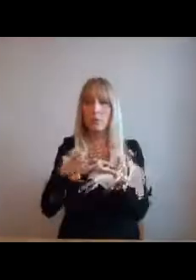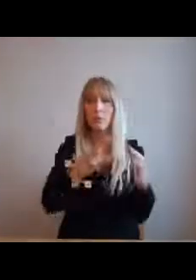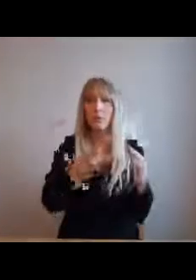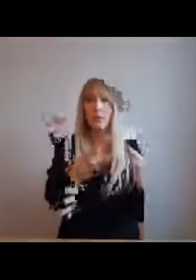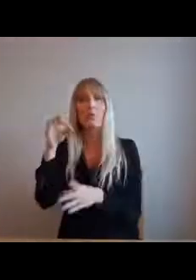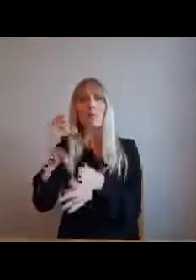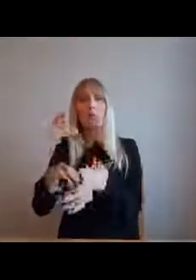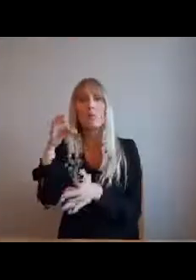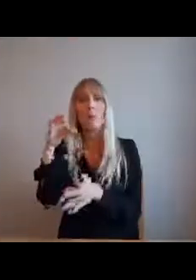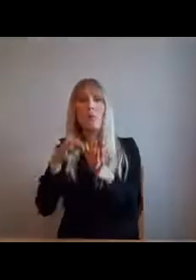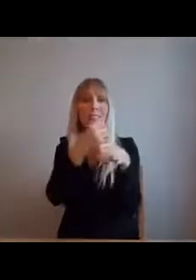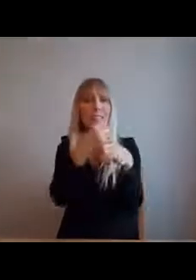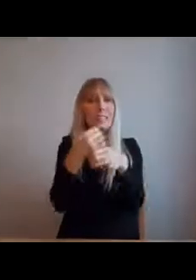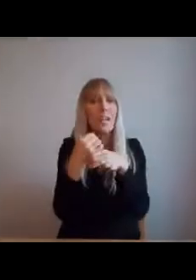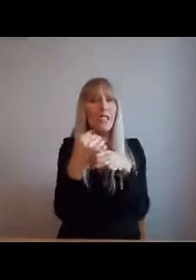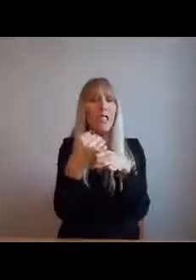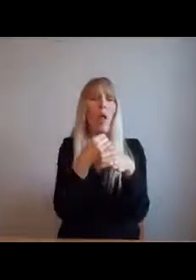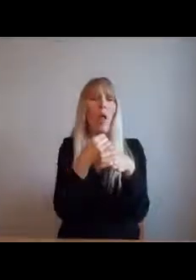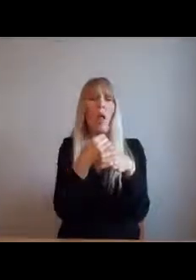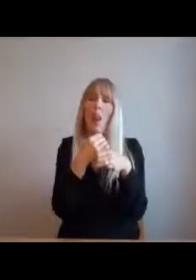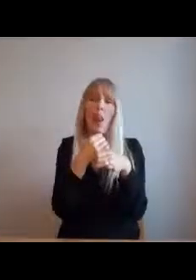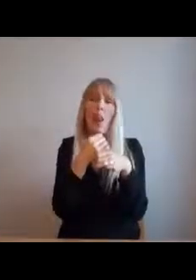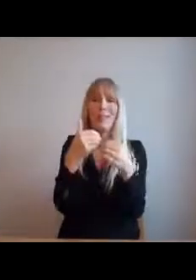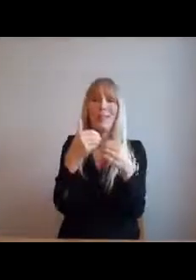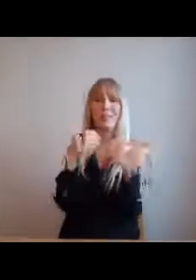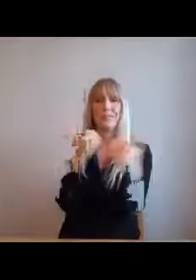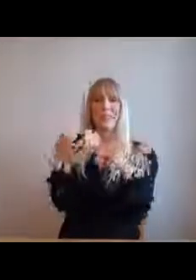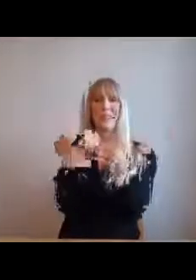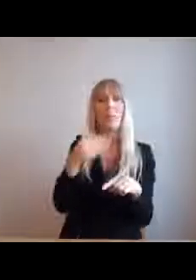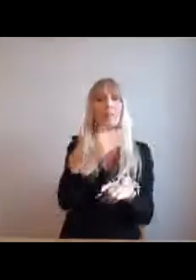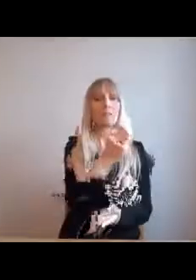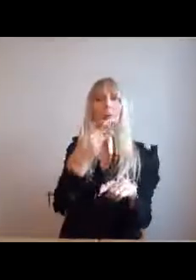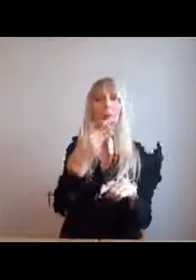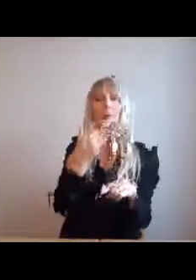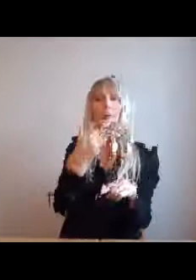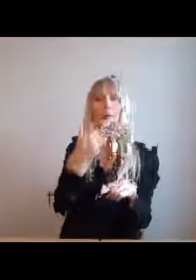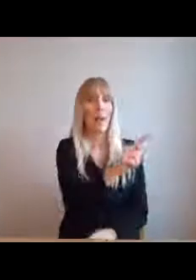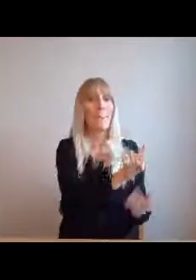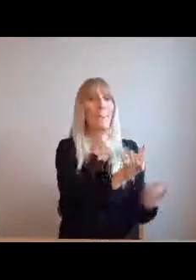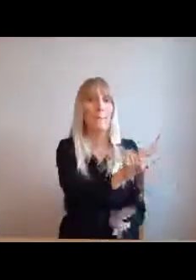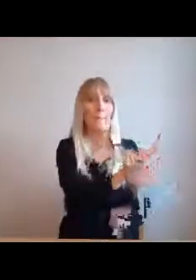more generally that fall outside of that, then please email